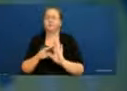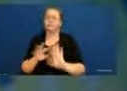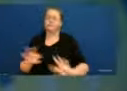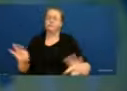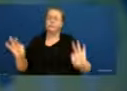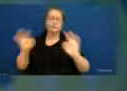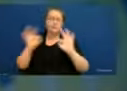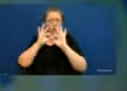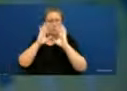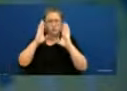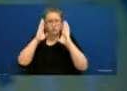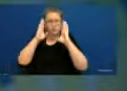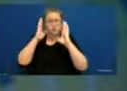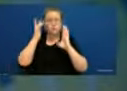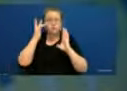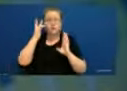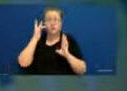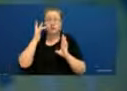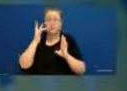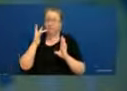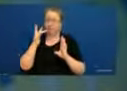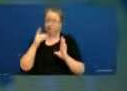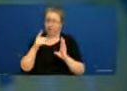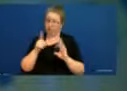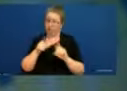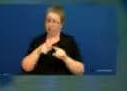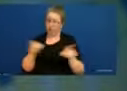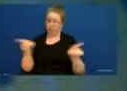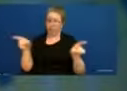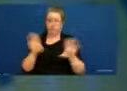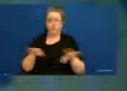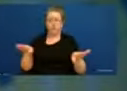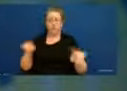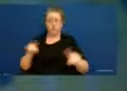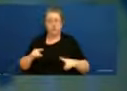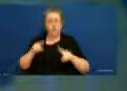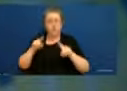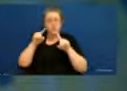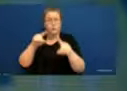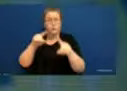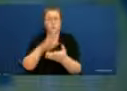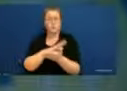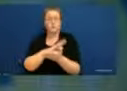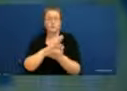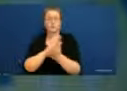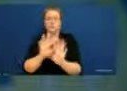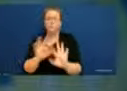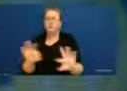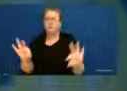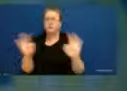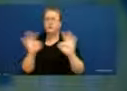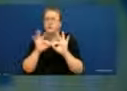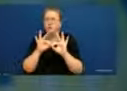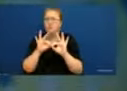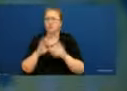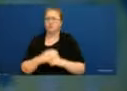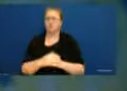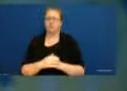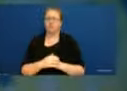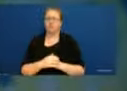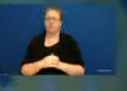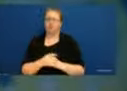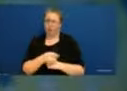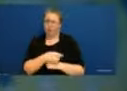important. This has been a focus because we know how essential it is for our children to be in those environments and to try